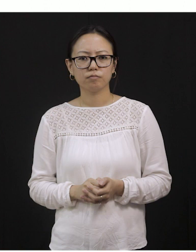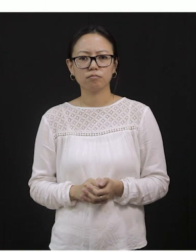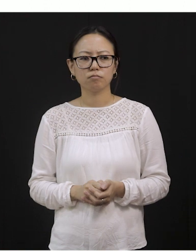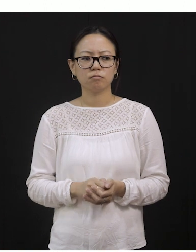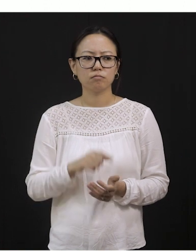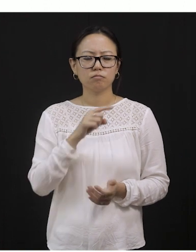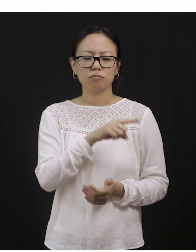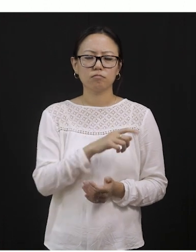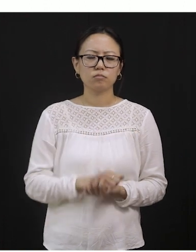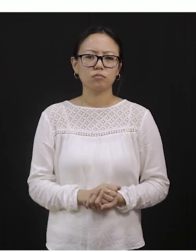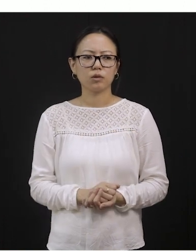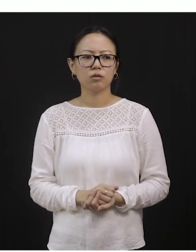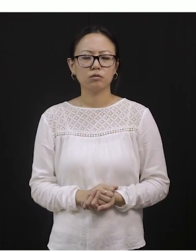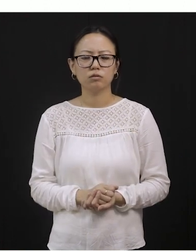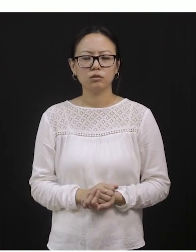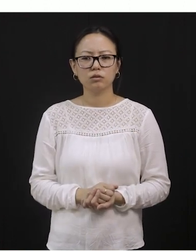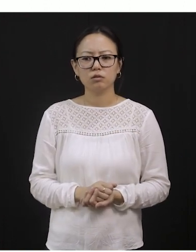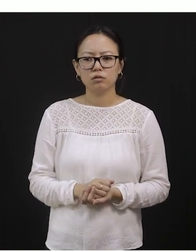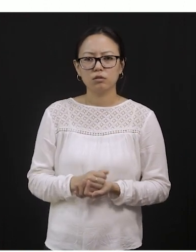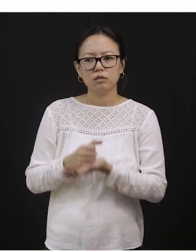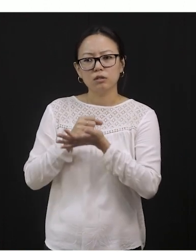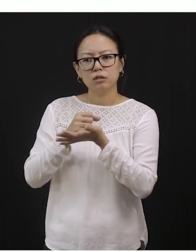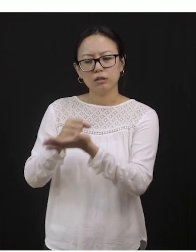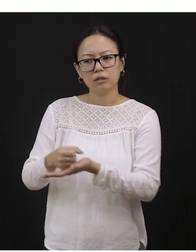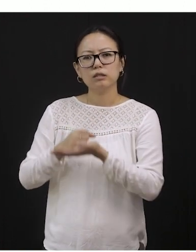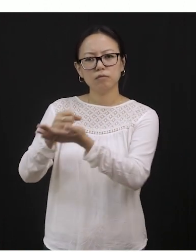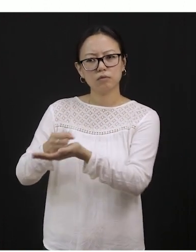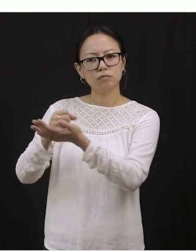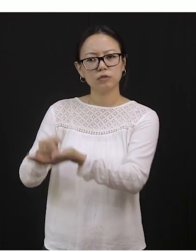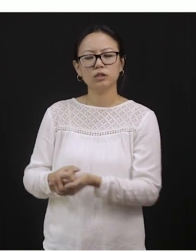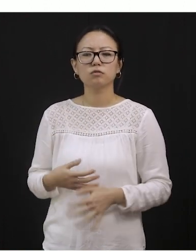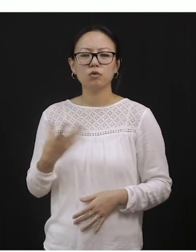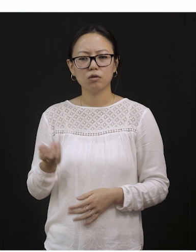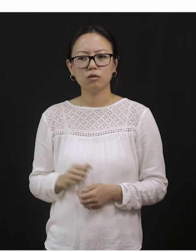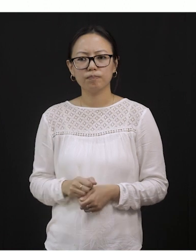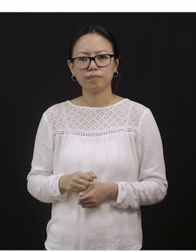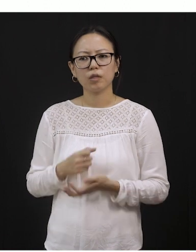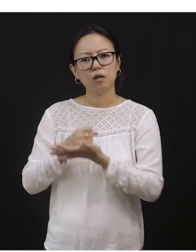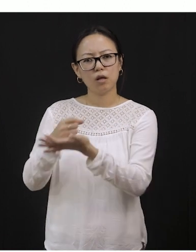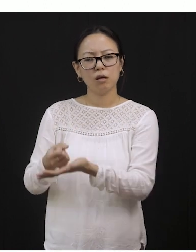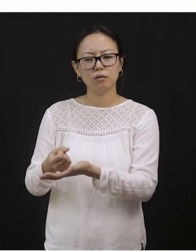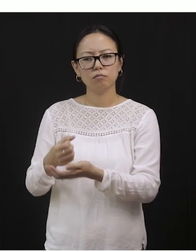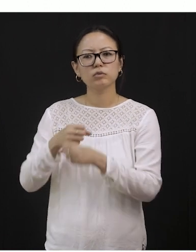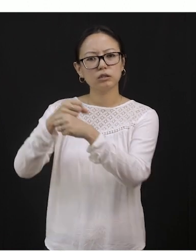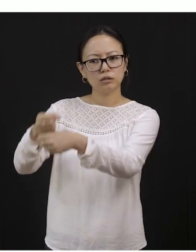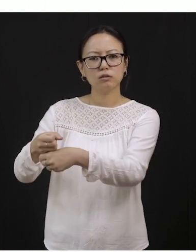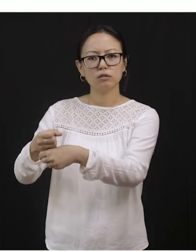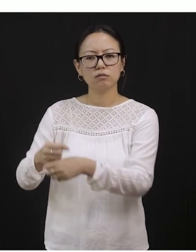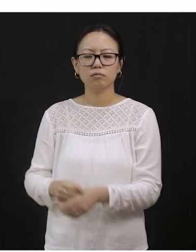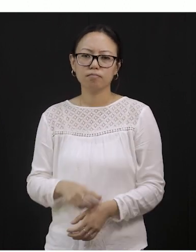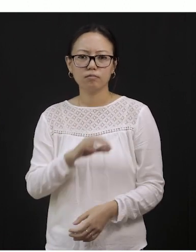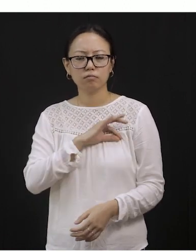for example, see, when you are going to school and your mother has, baked a tiffin of maybe